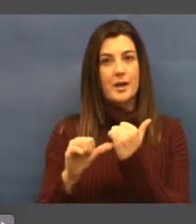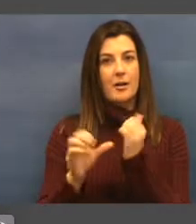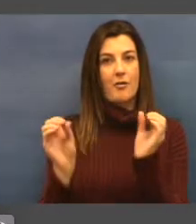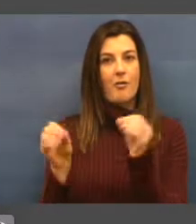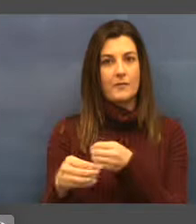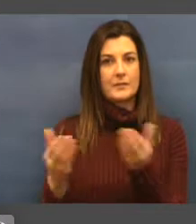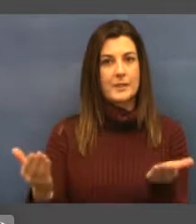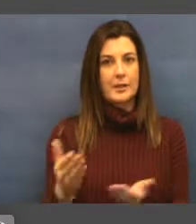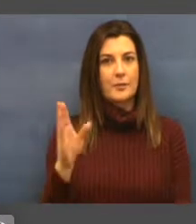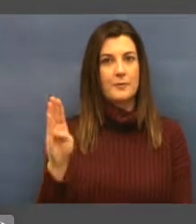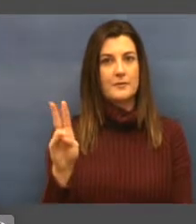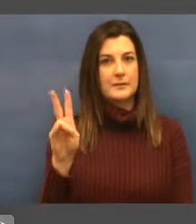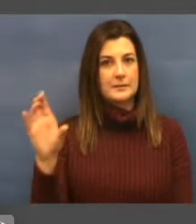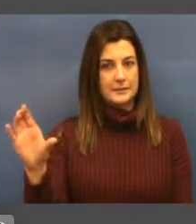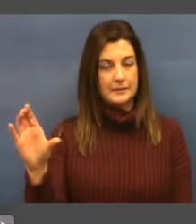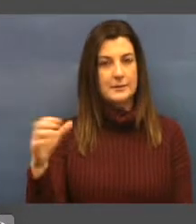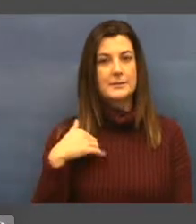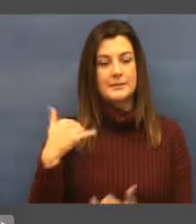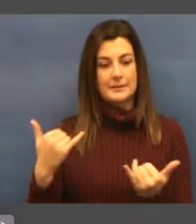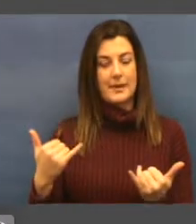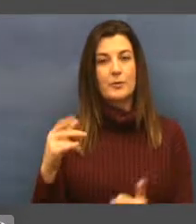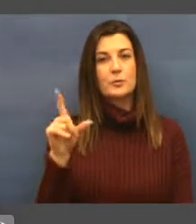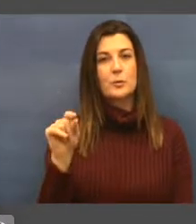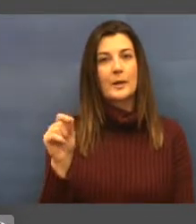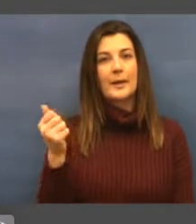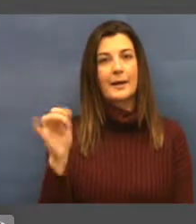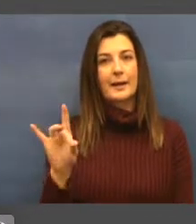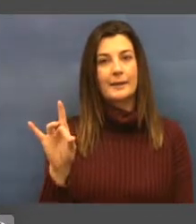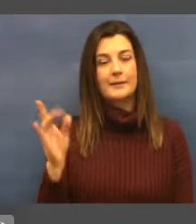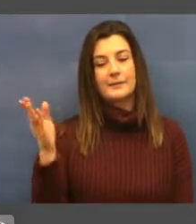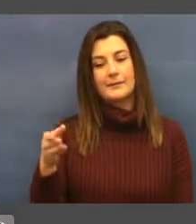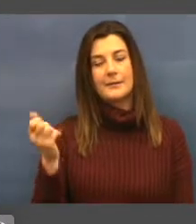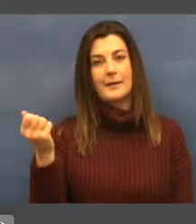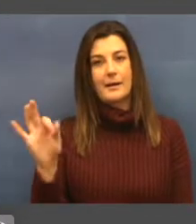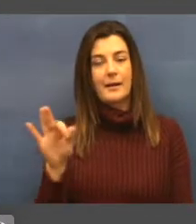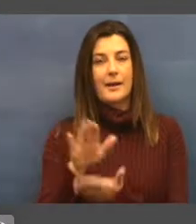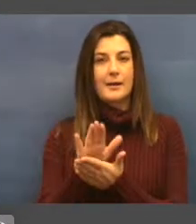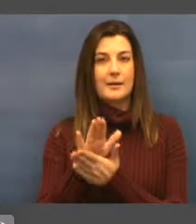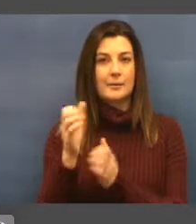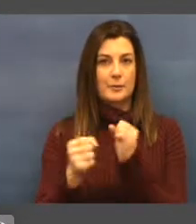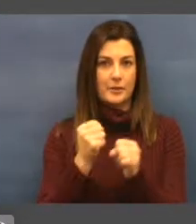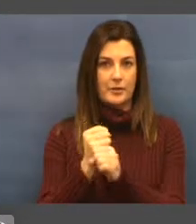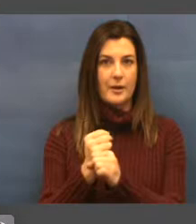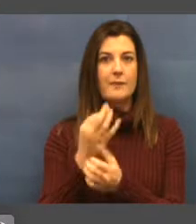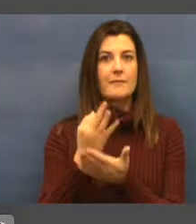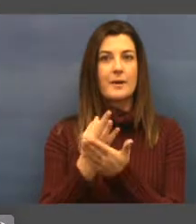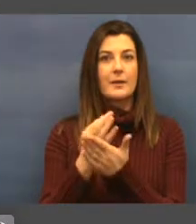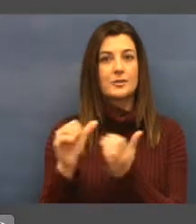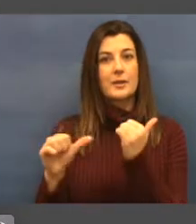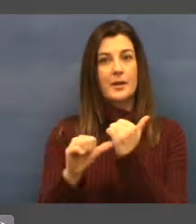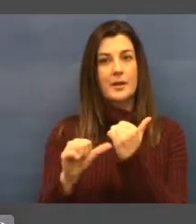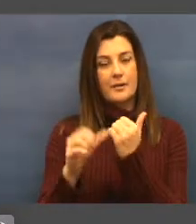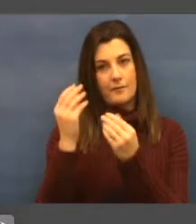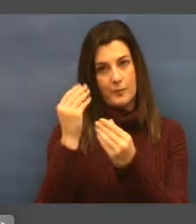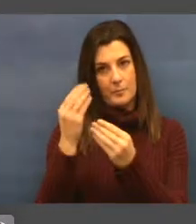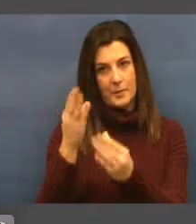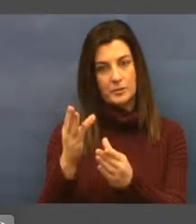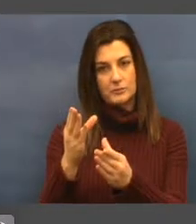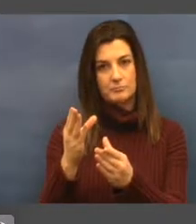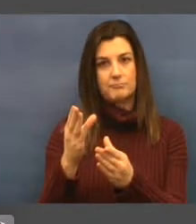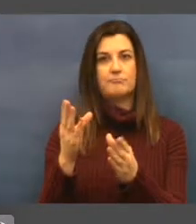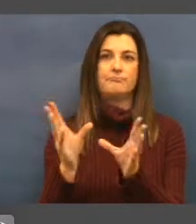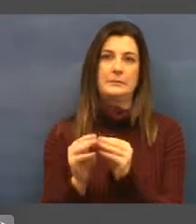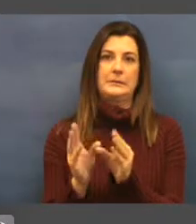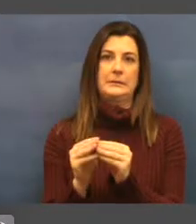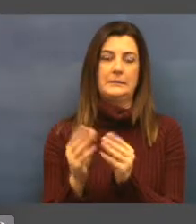College. And this is our 2018-19 academic year financial aid information session. So right